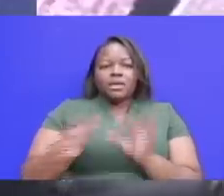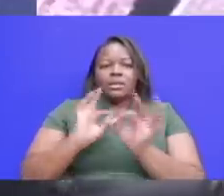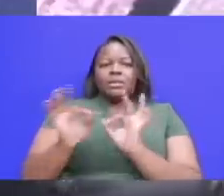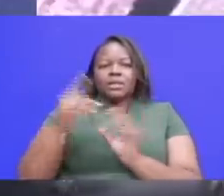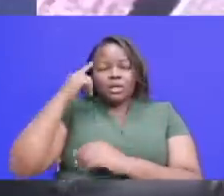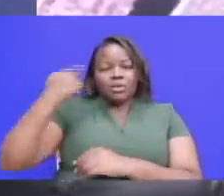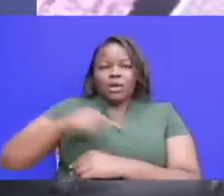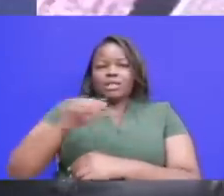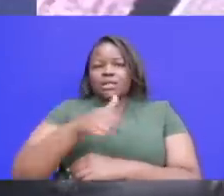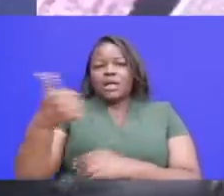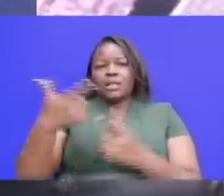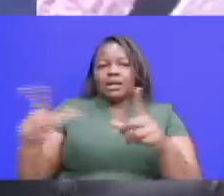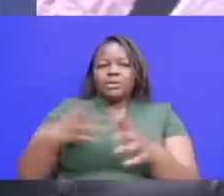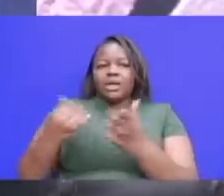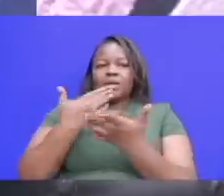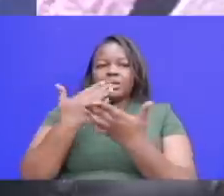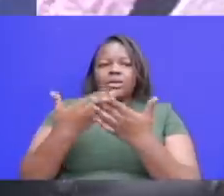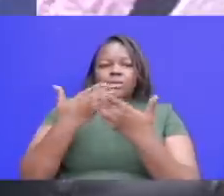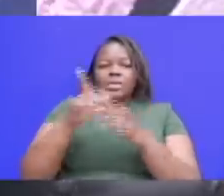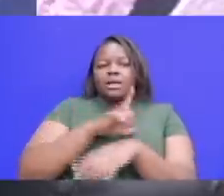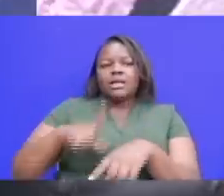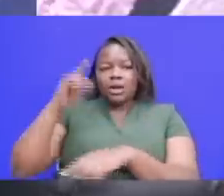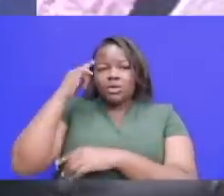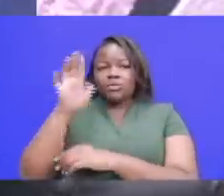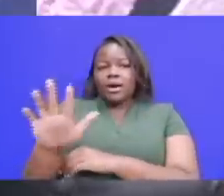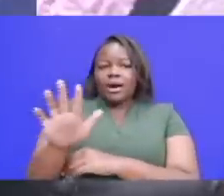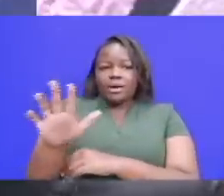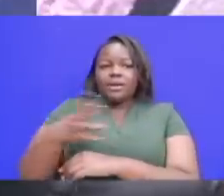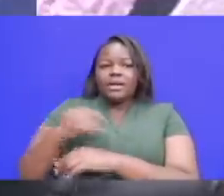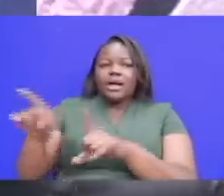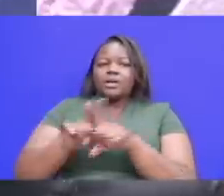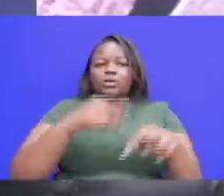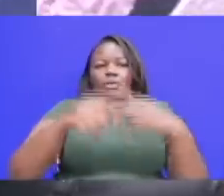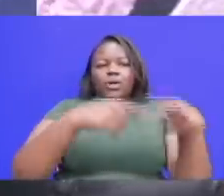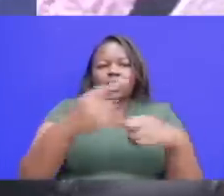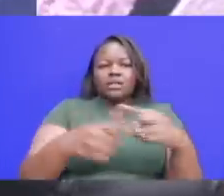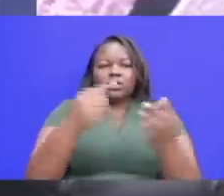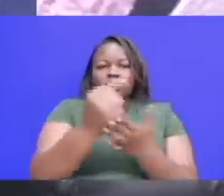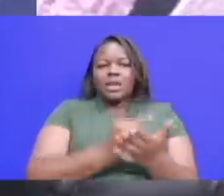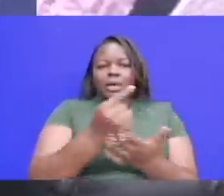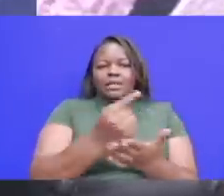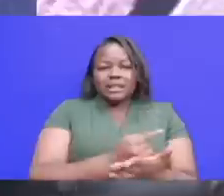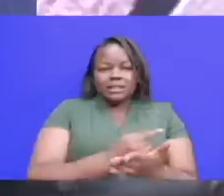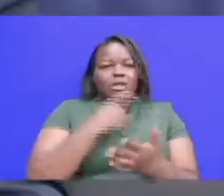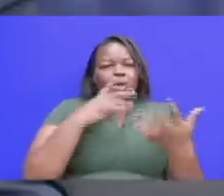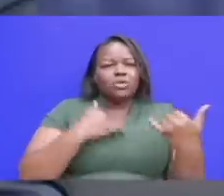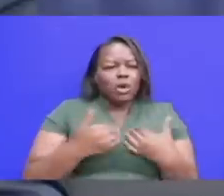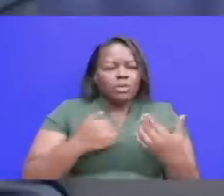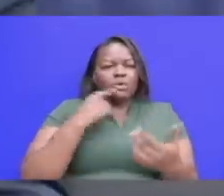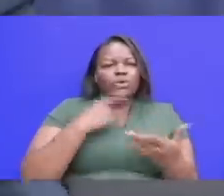the other language, and we thank the Lord for her. We continue with our discourse. I paused you, Elder, as you